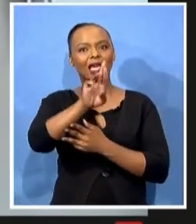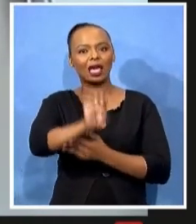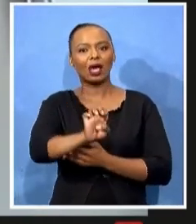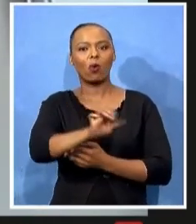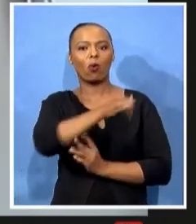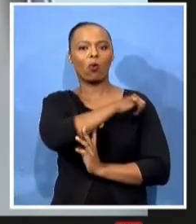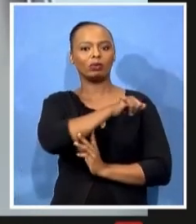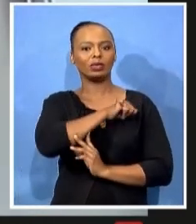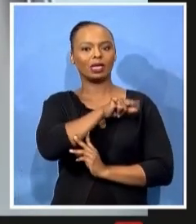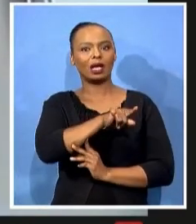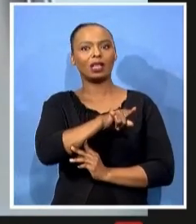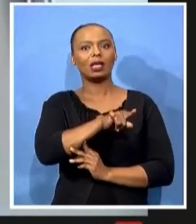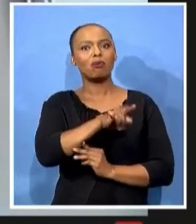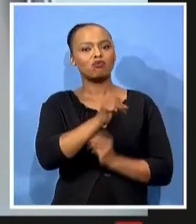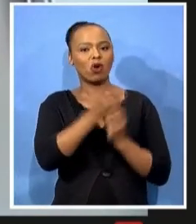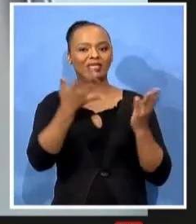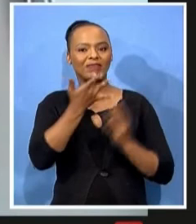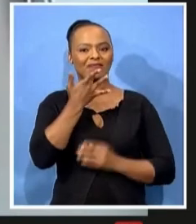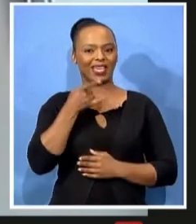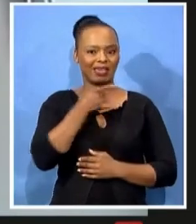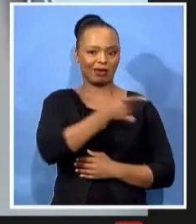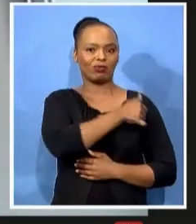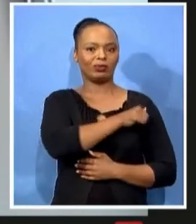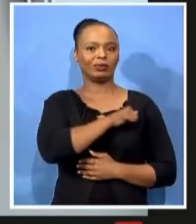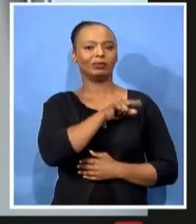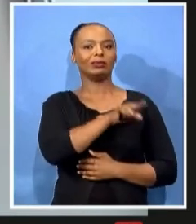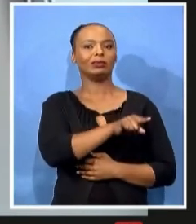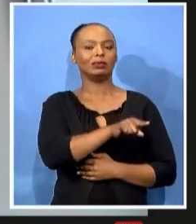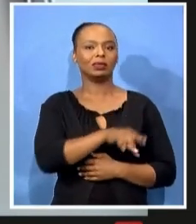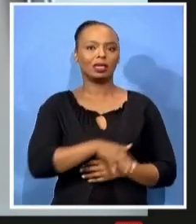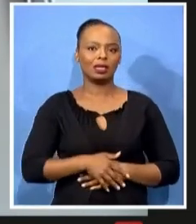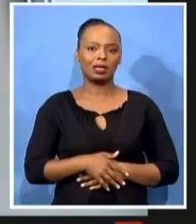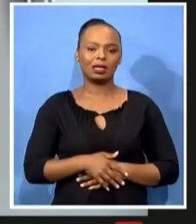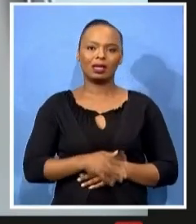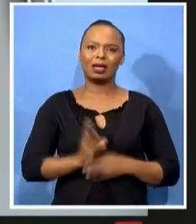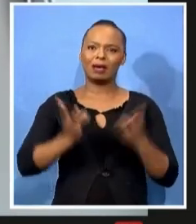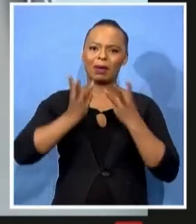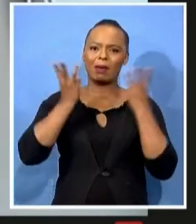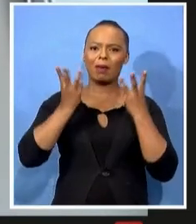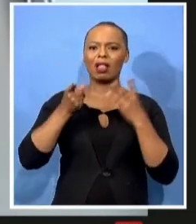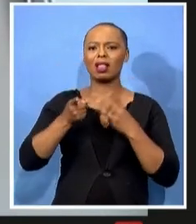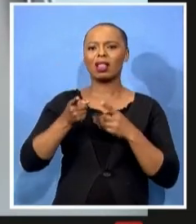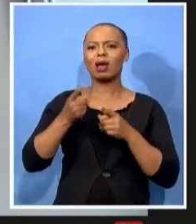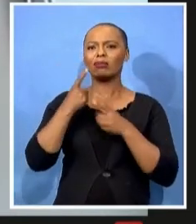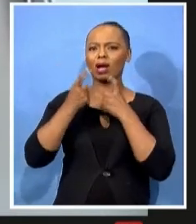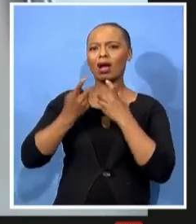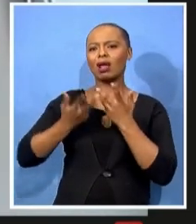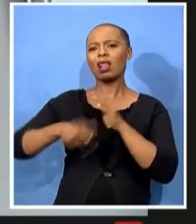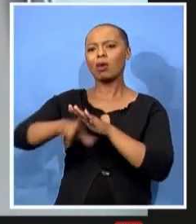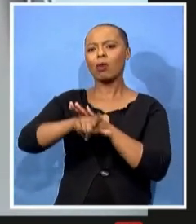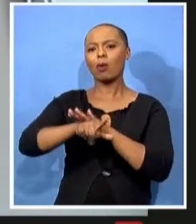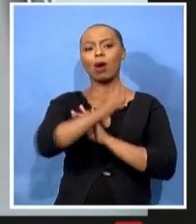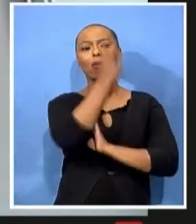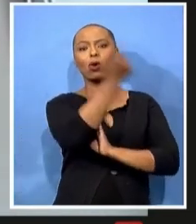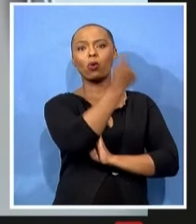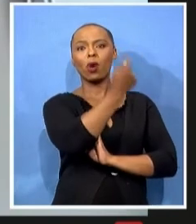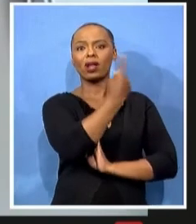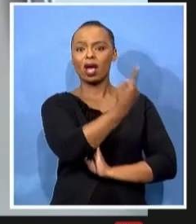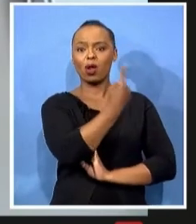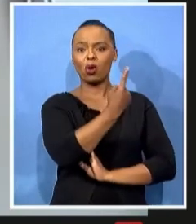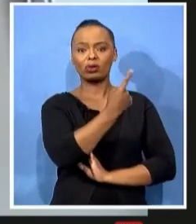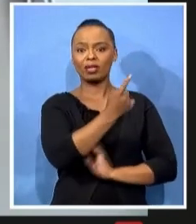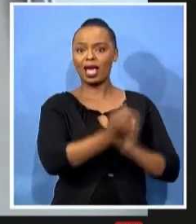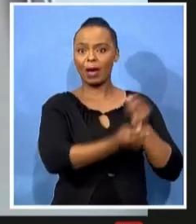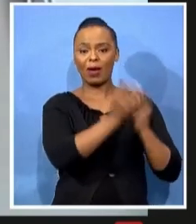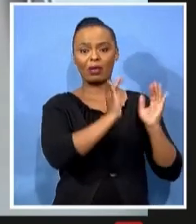around places like Limpopo, and it's not just in Polokwane that we're seeing this the country over. We are even receiving videos